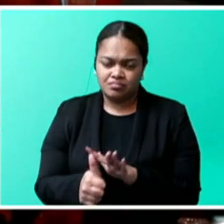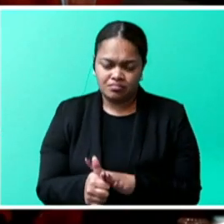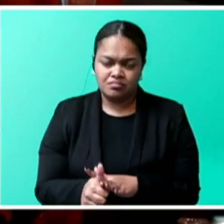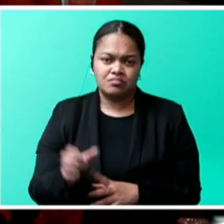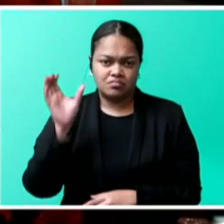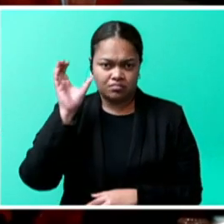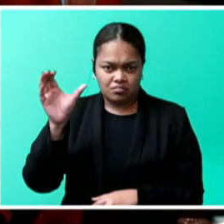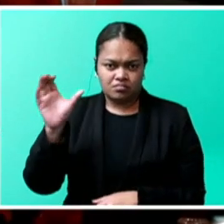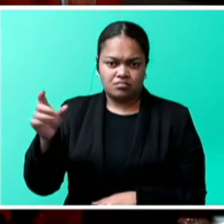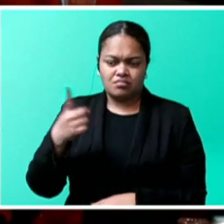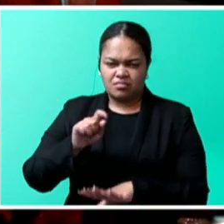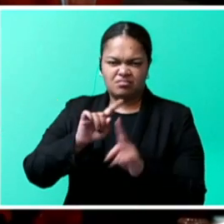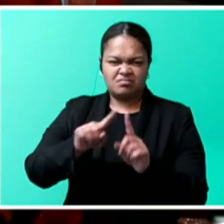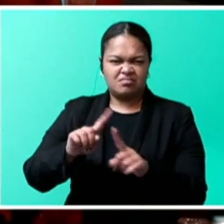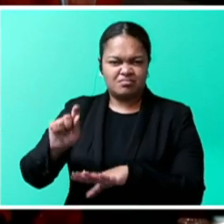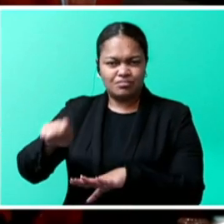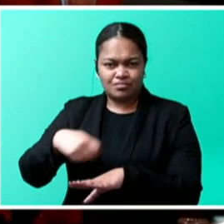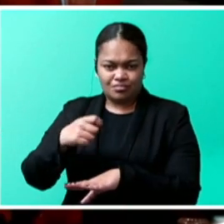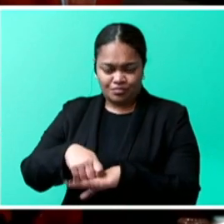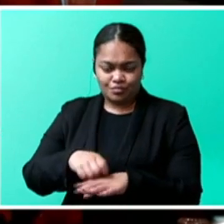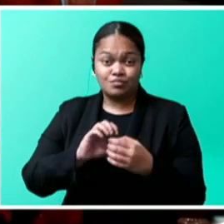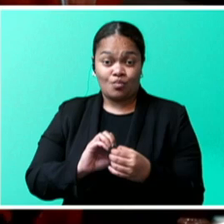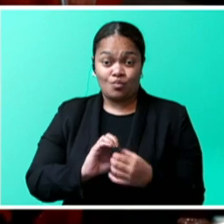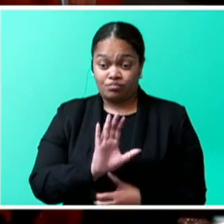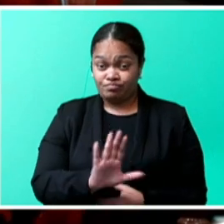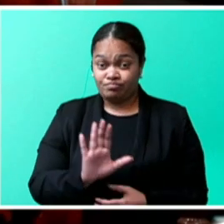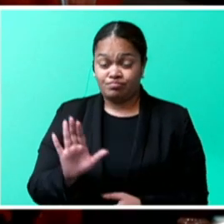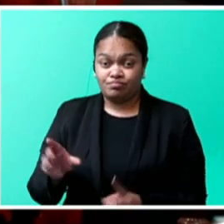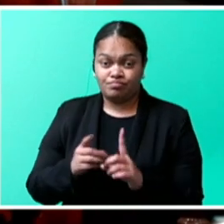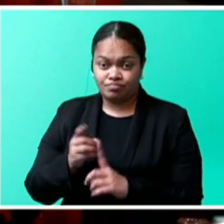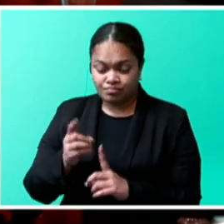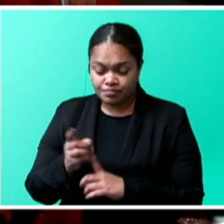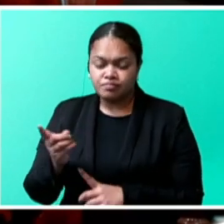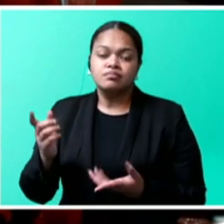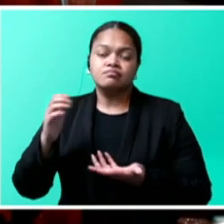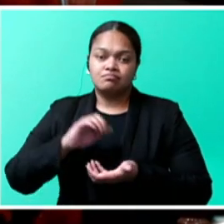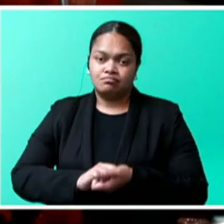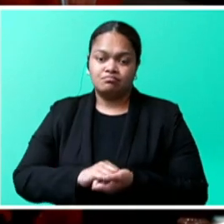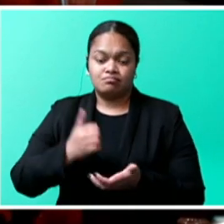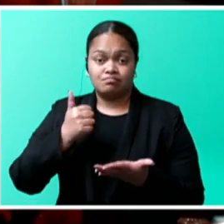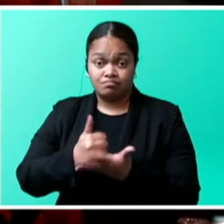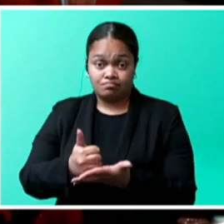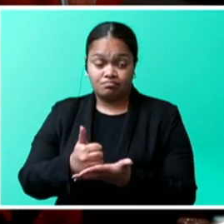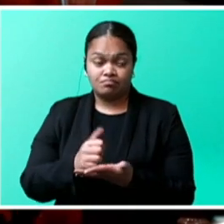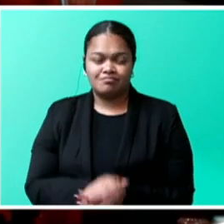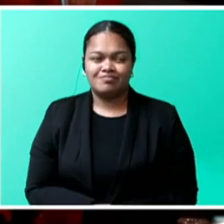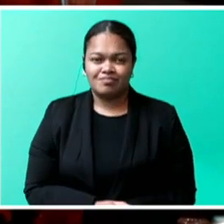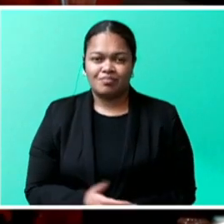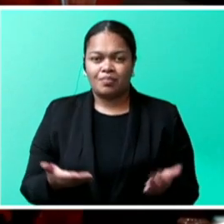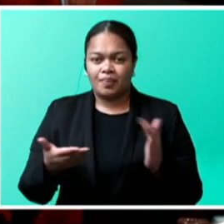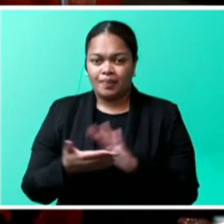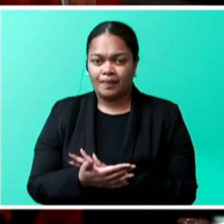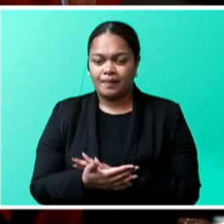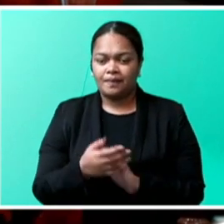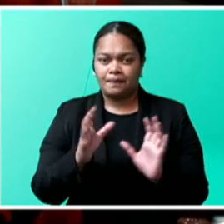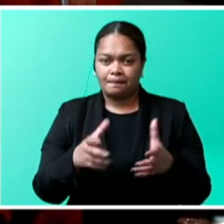and territories on own assist through development partner support. Lebanon sellers from underrepresented markets,